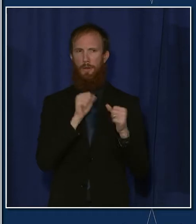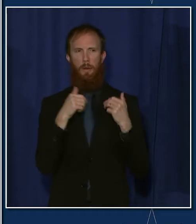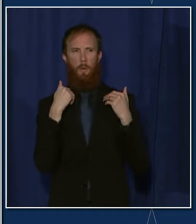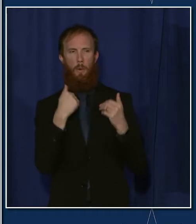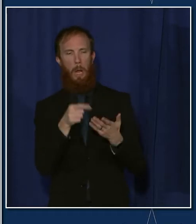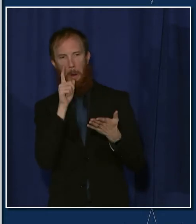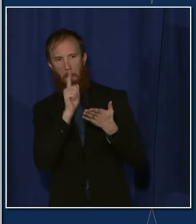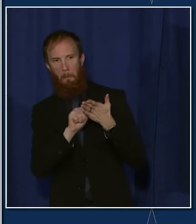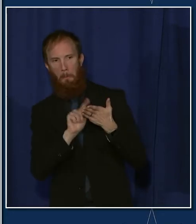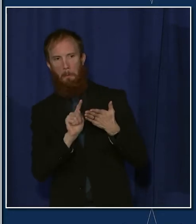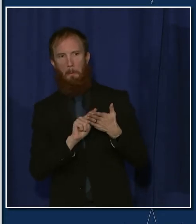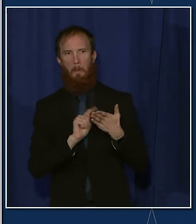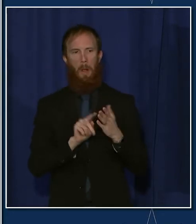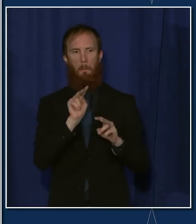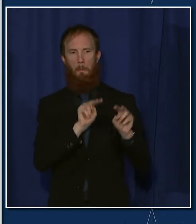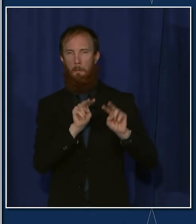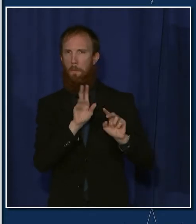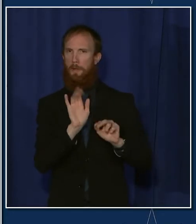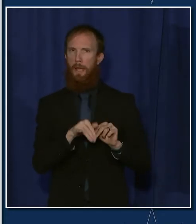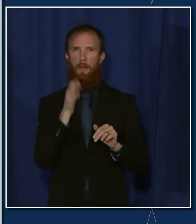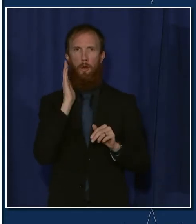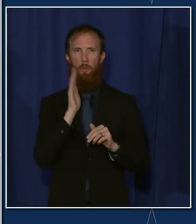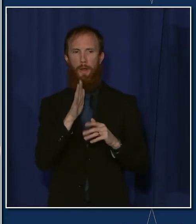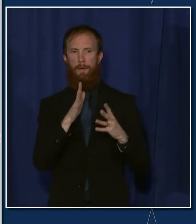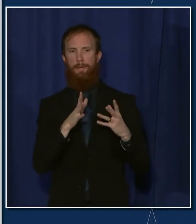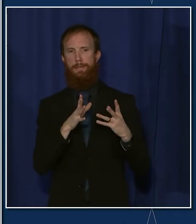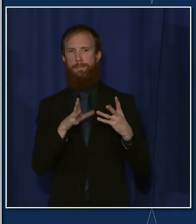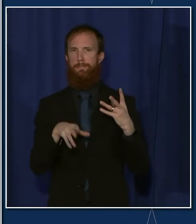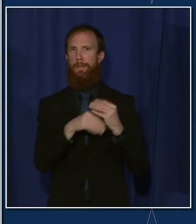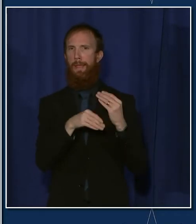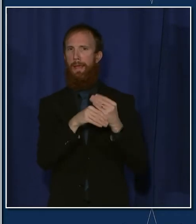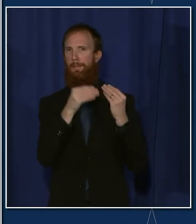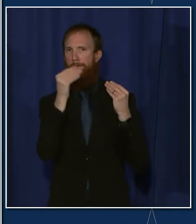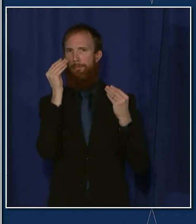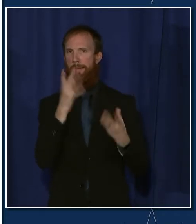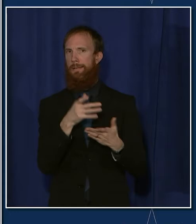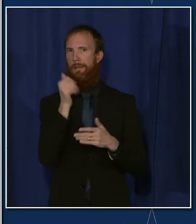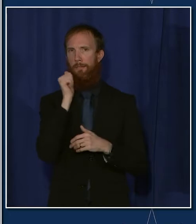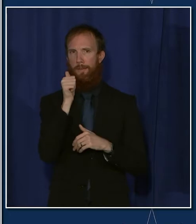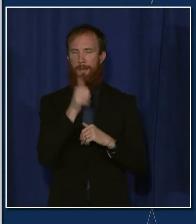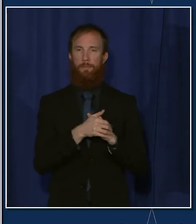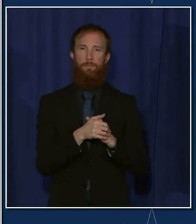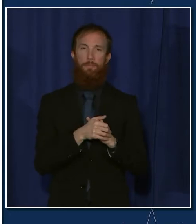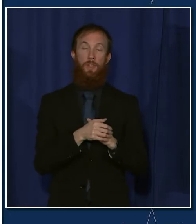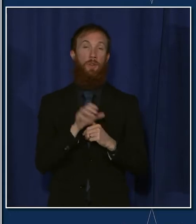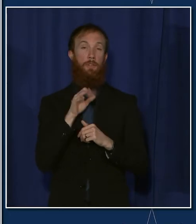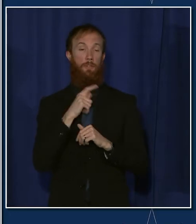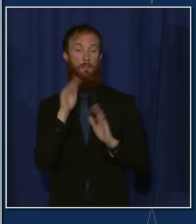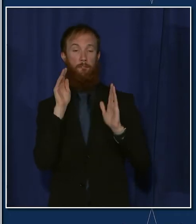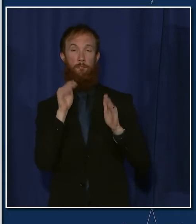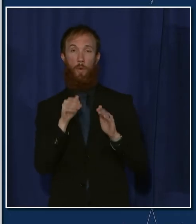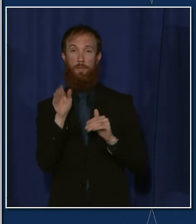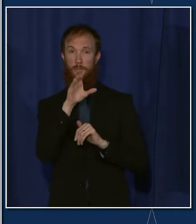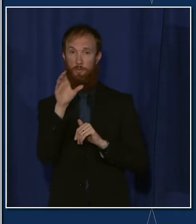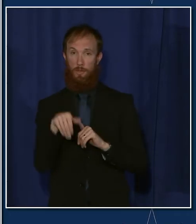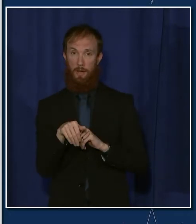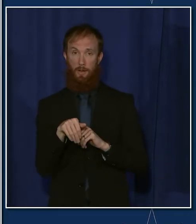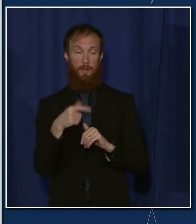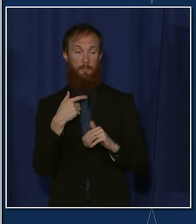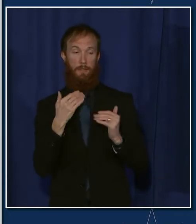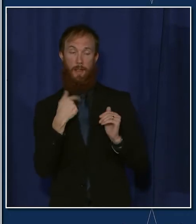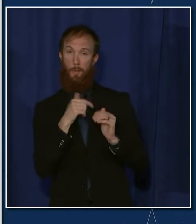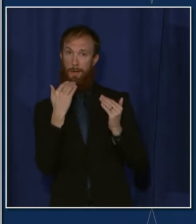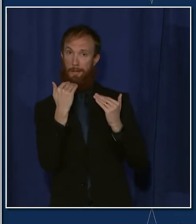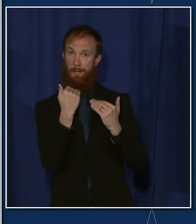that more. We will be updating that every day. And so as a city overall, if we focus just on the 12+, who of course have had